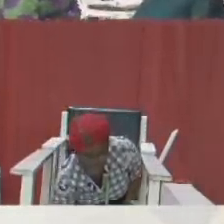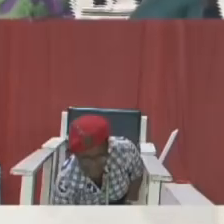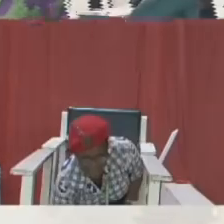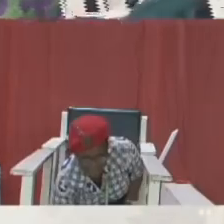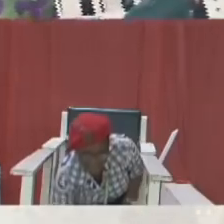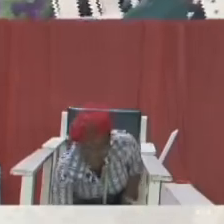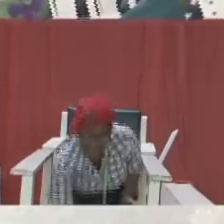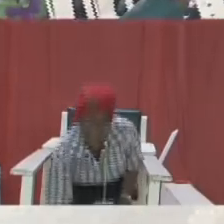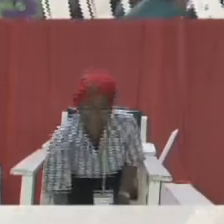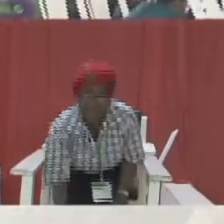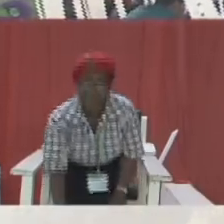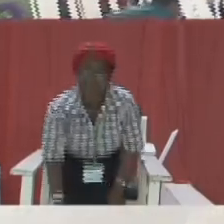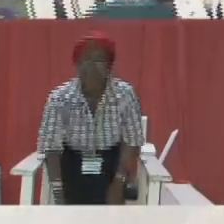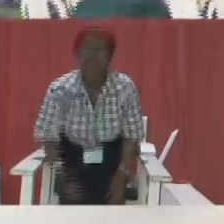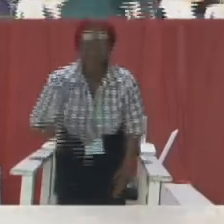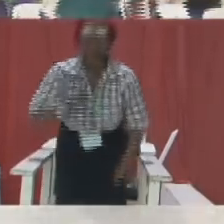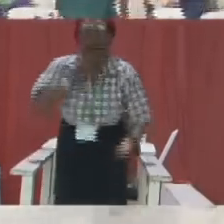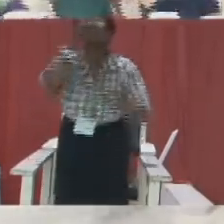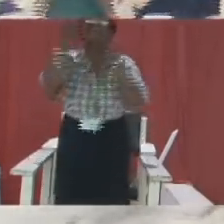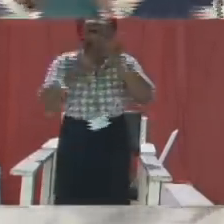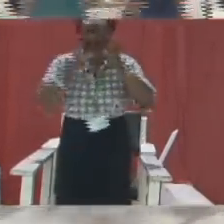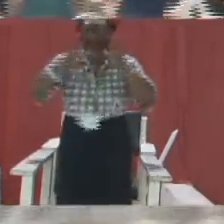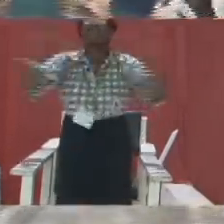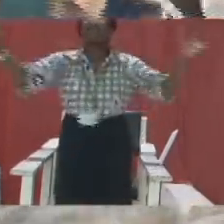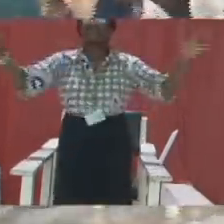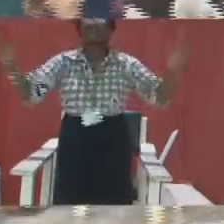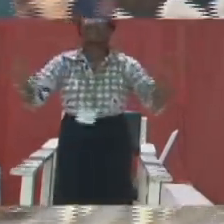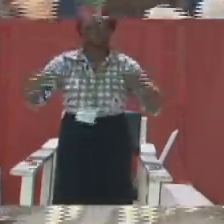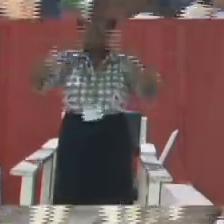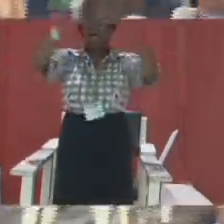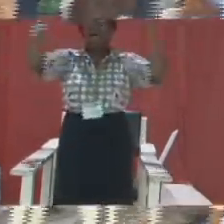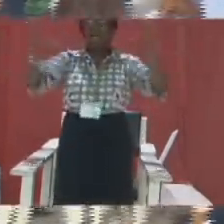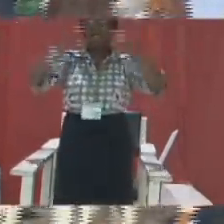Then stand up and shout a big hallelujah to the mighty God.